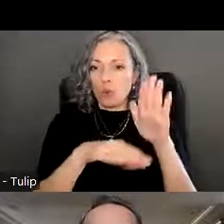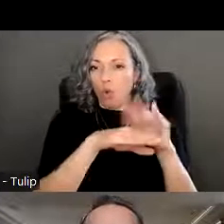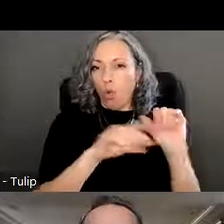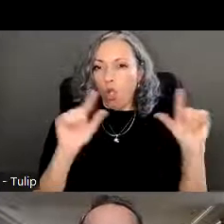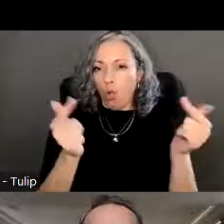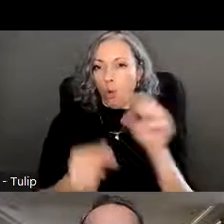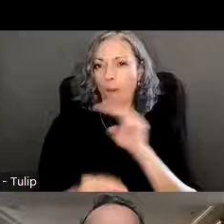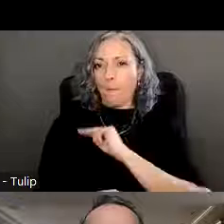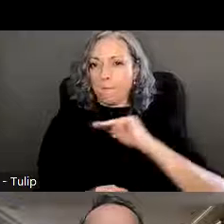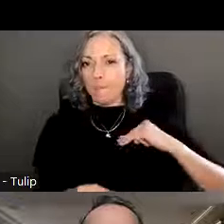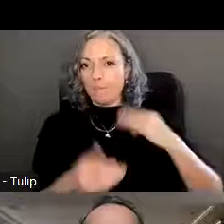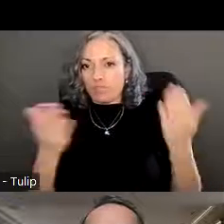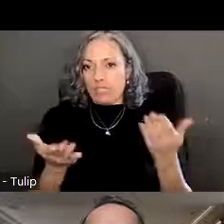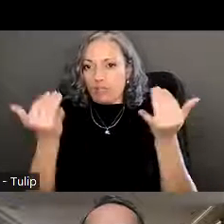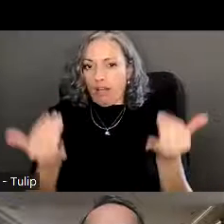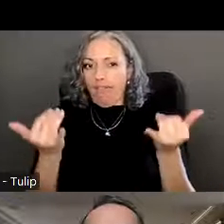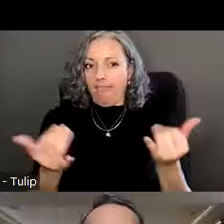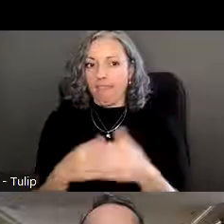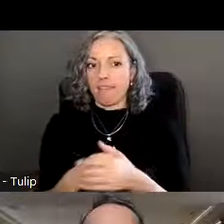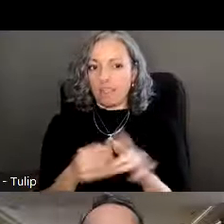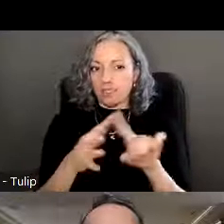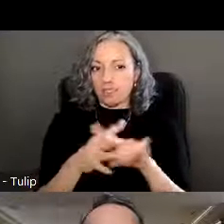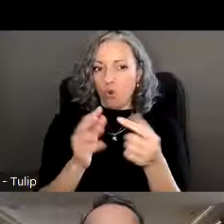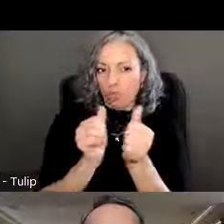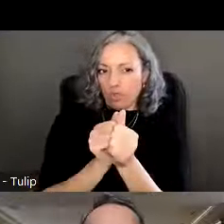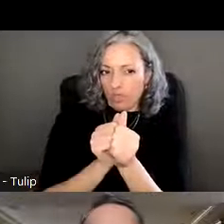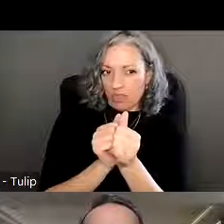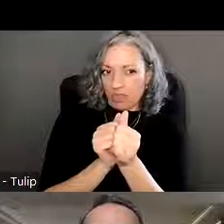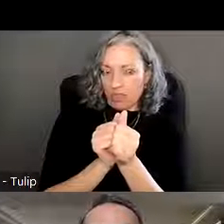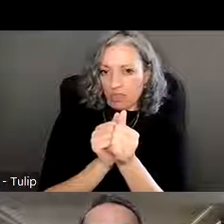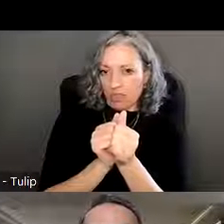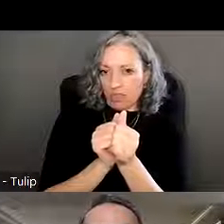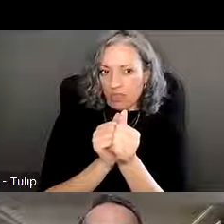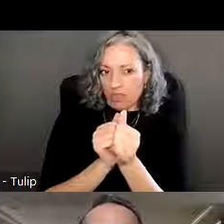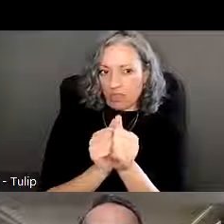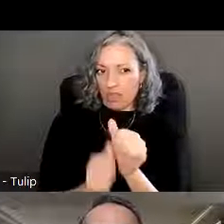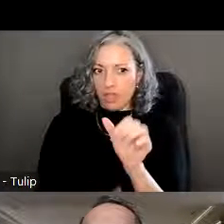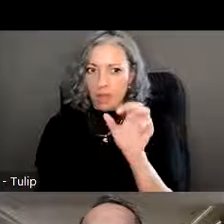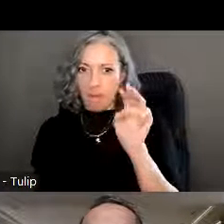are present today, starting with Mac Barron.